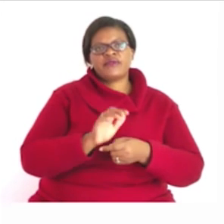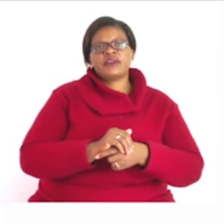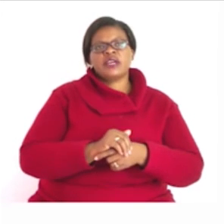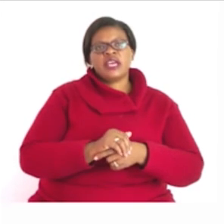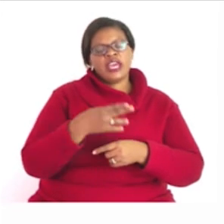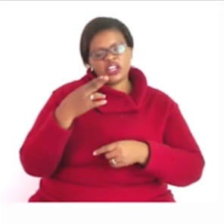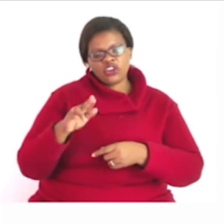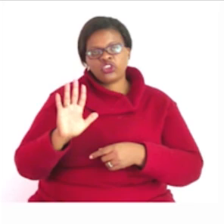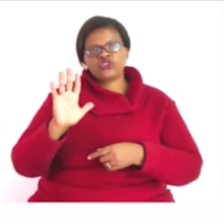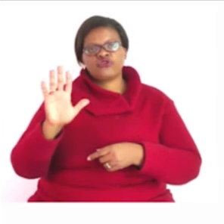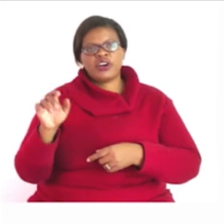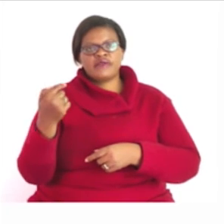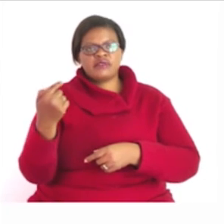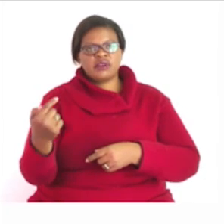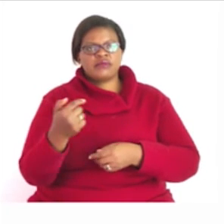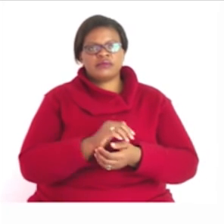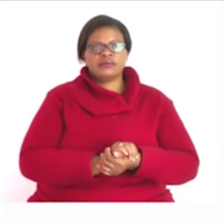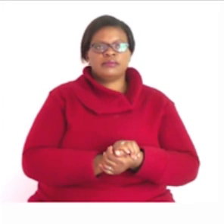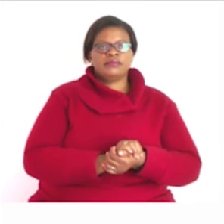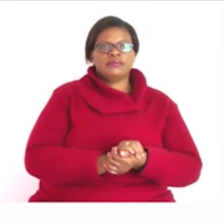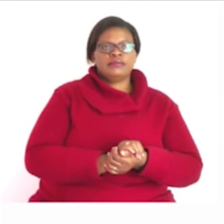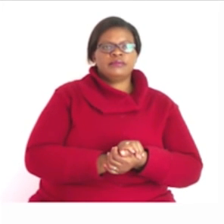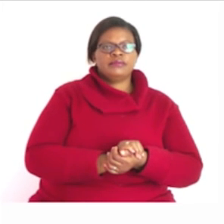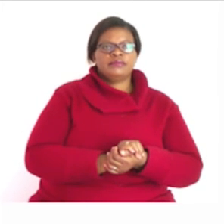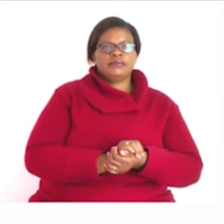5 except 5.